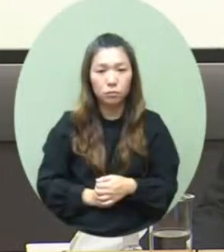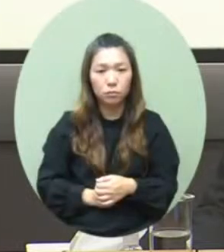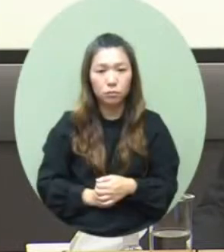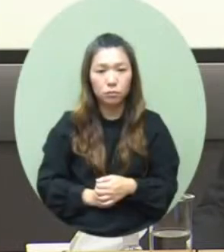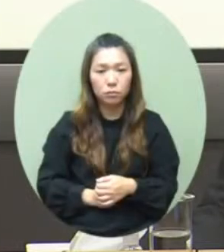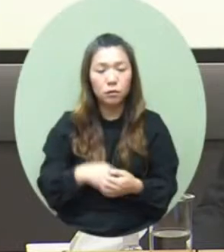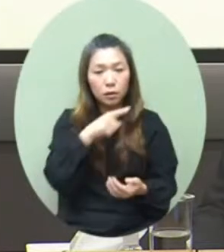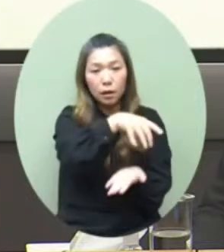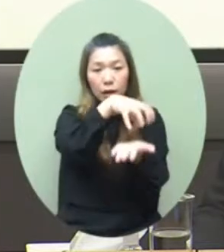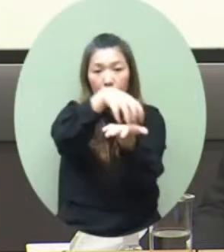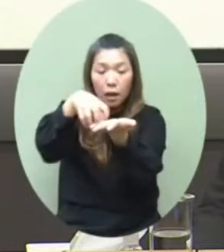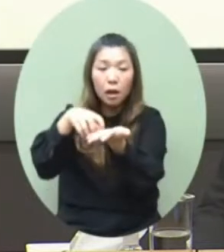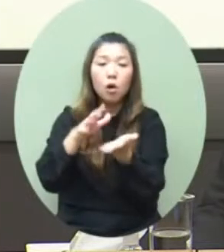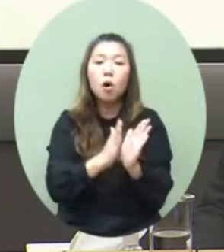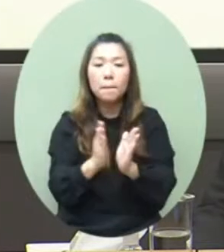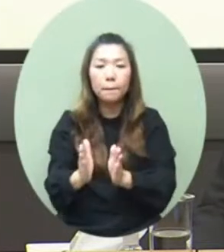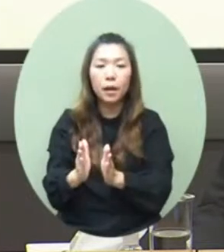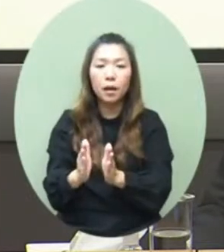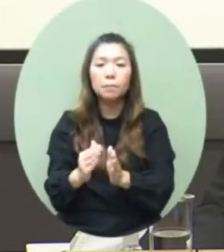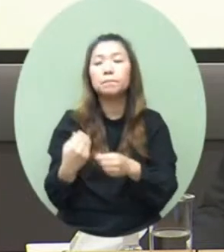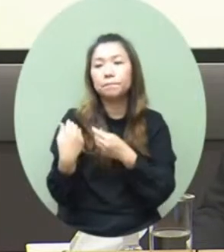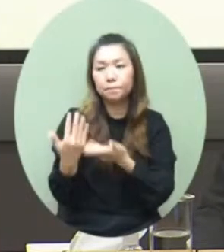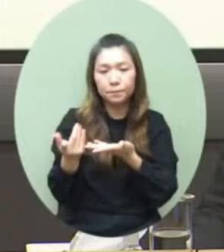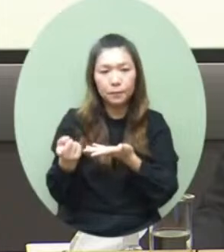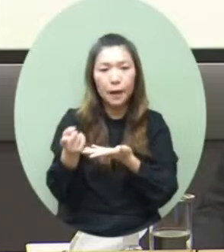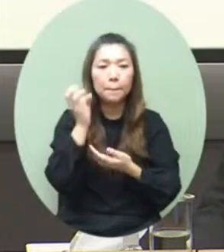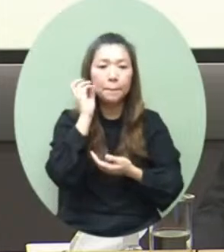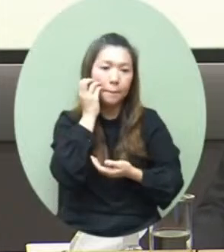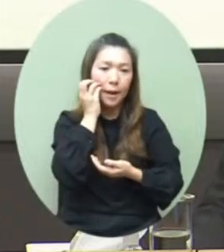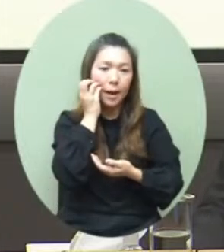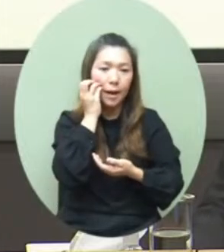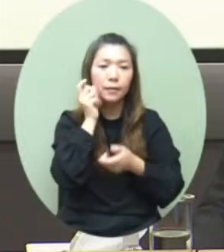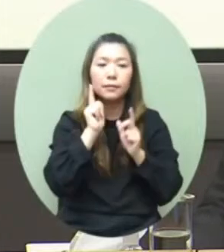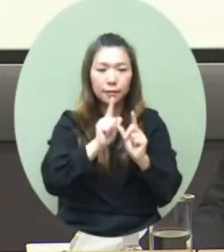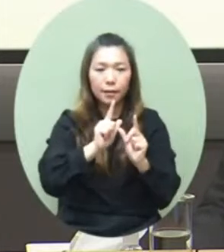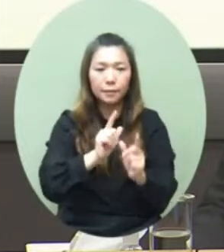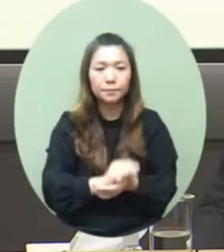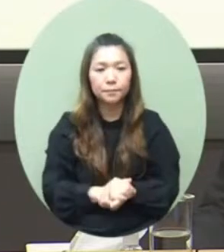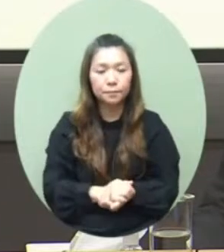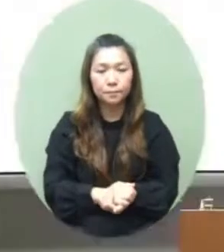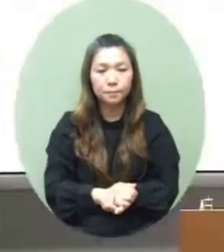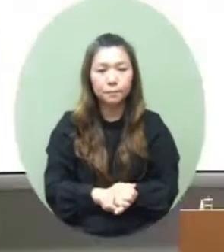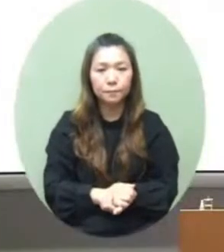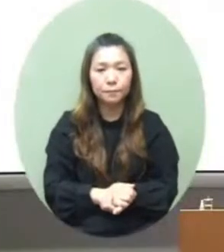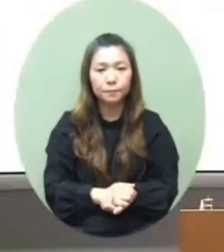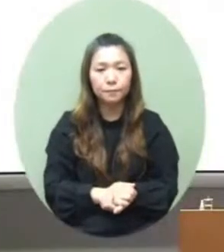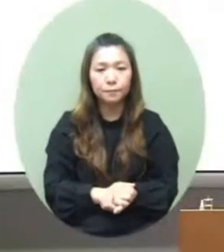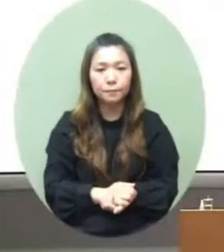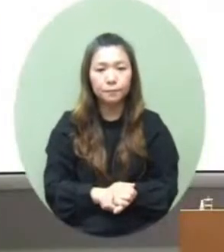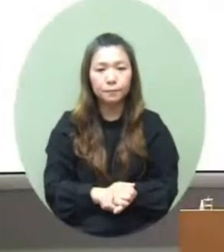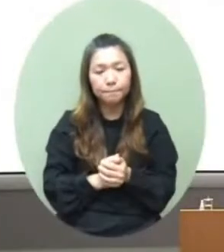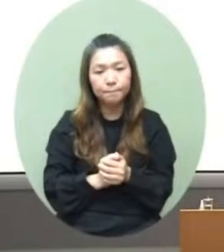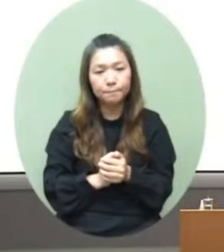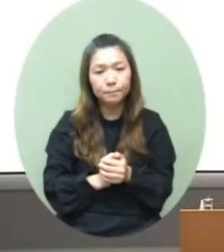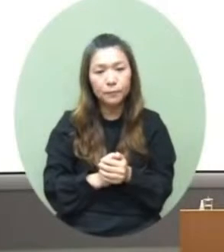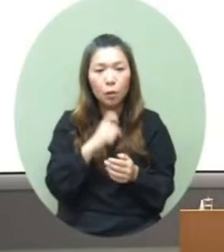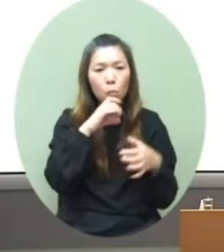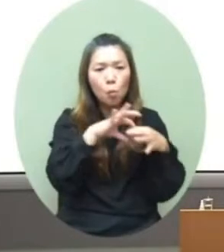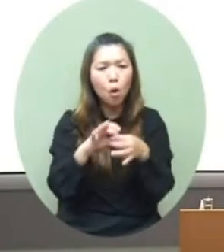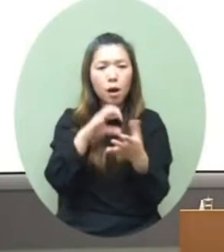if they come to join us. In relation to arrangements for fairs, I will defer to Ms. Alice